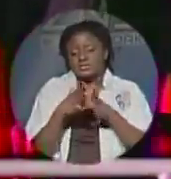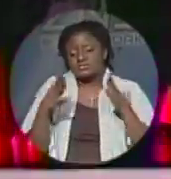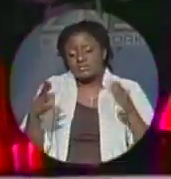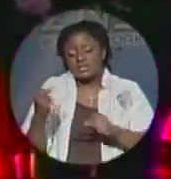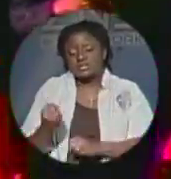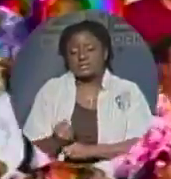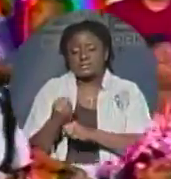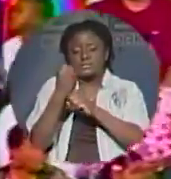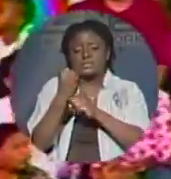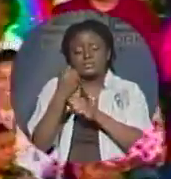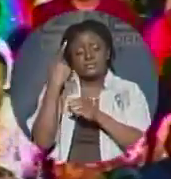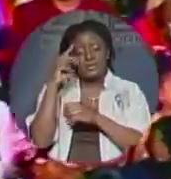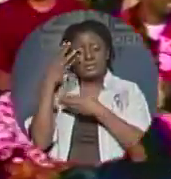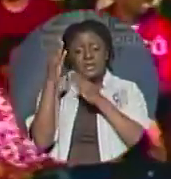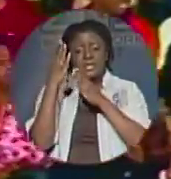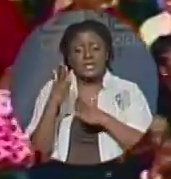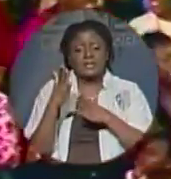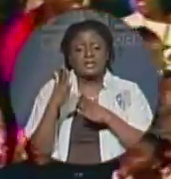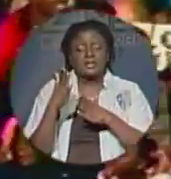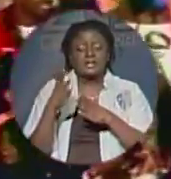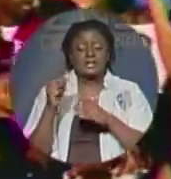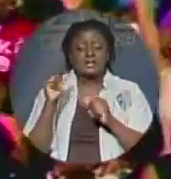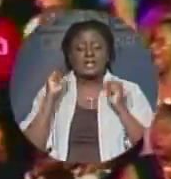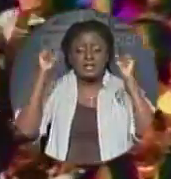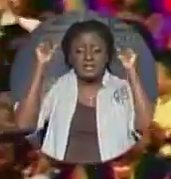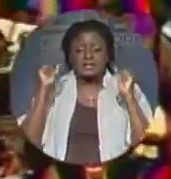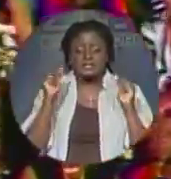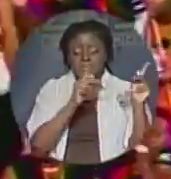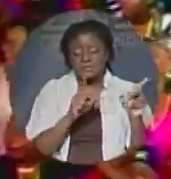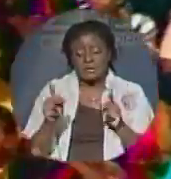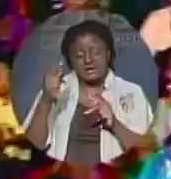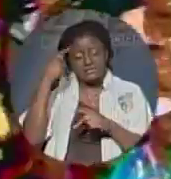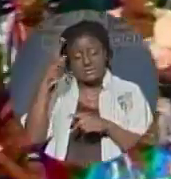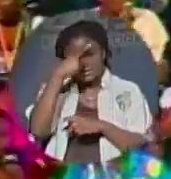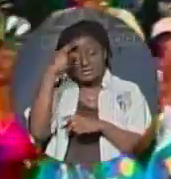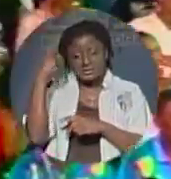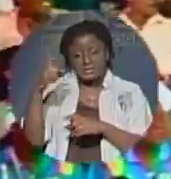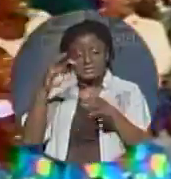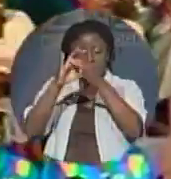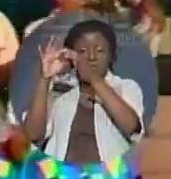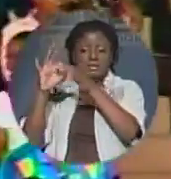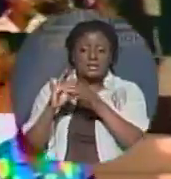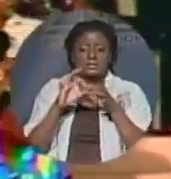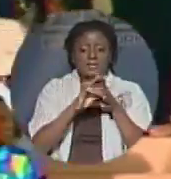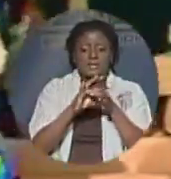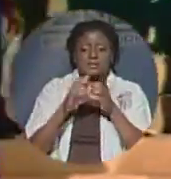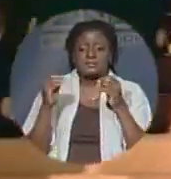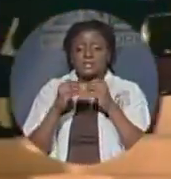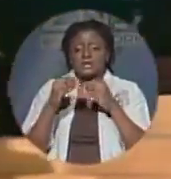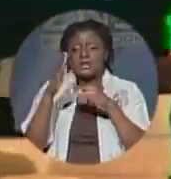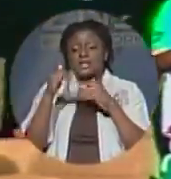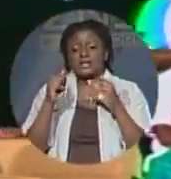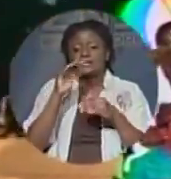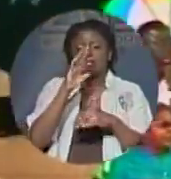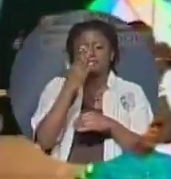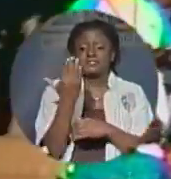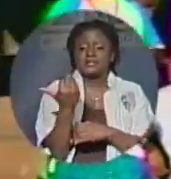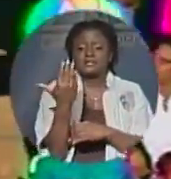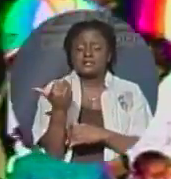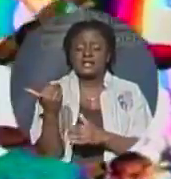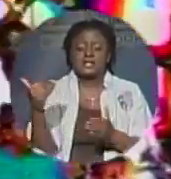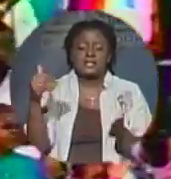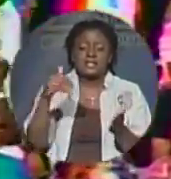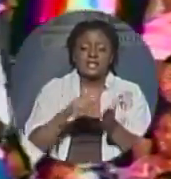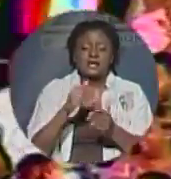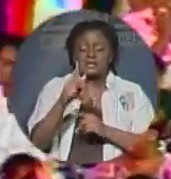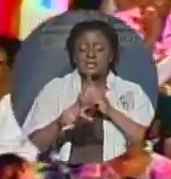for the Summer Olympics in London, who can now sprint of the energy given them by the more than 15,000 people that packed the Thomas A. Robinson